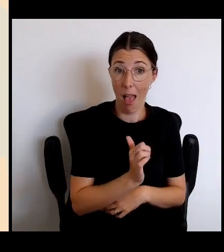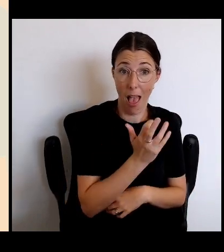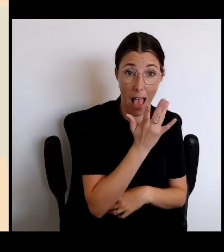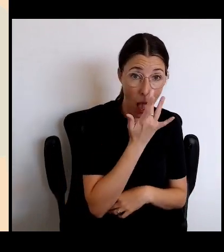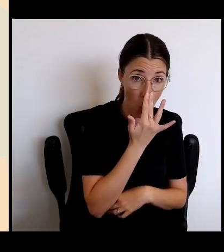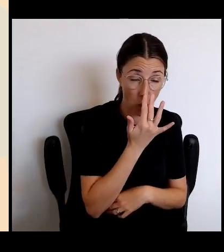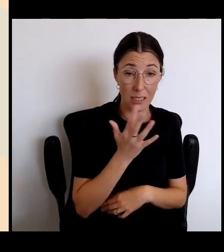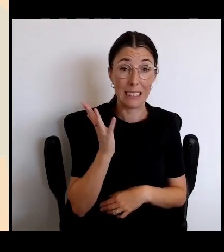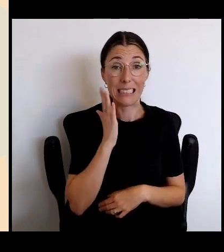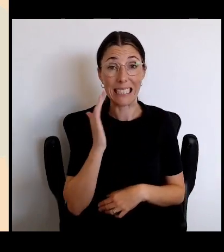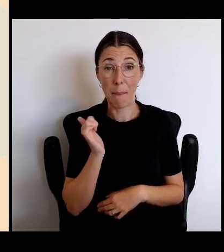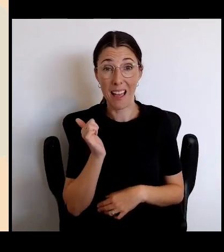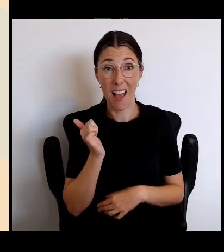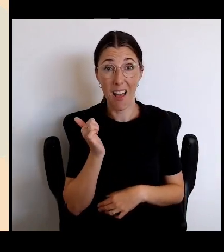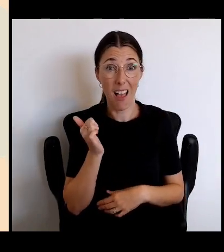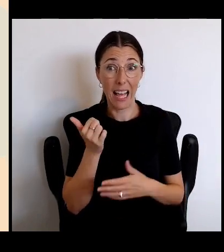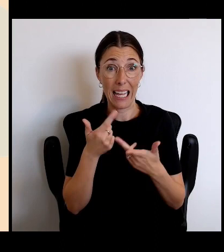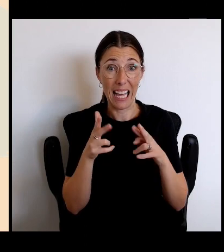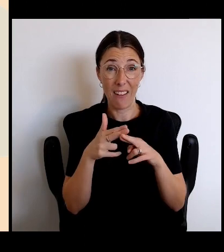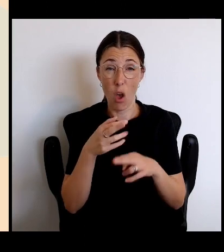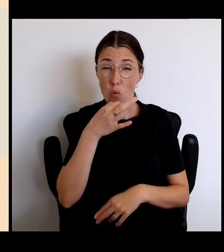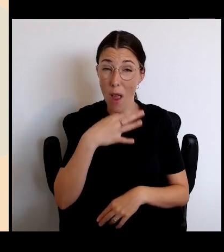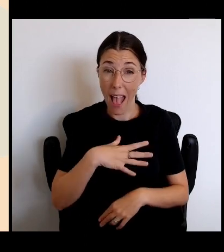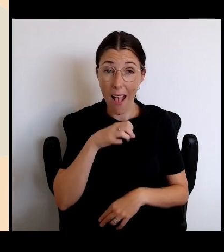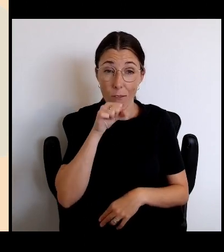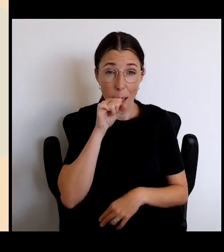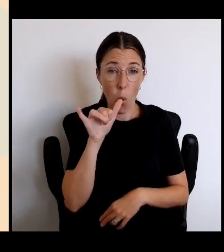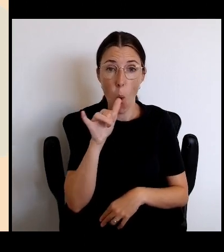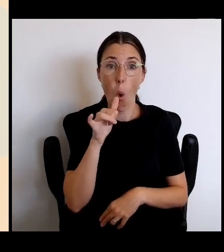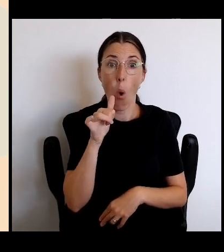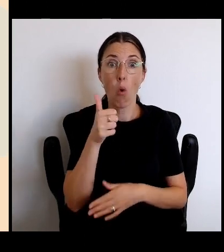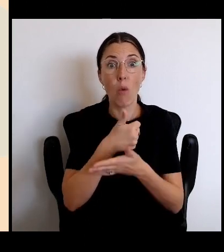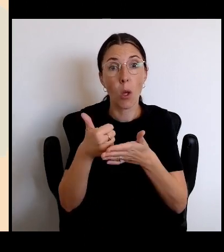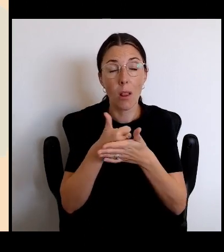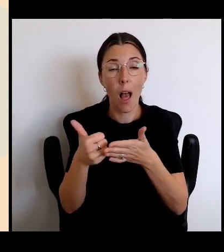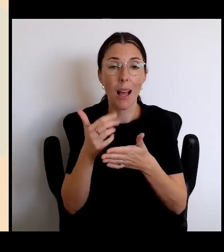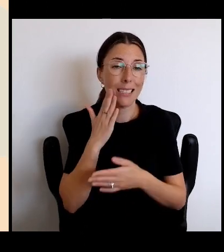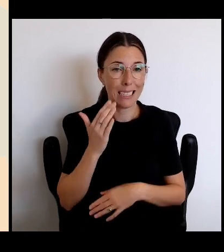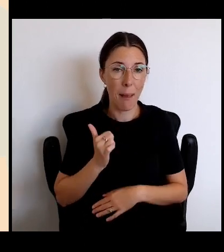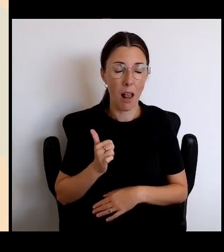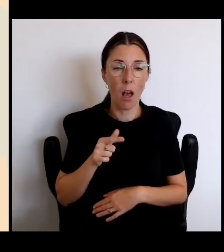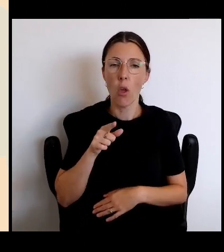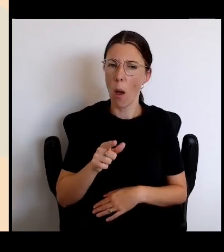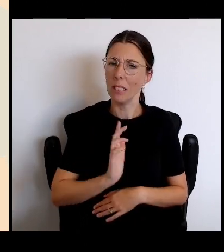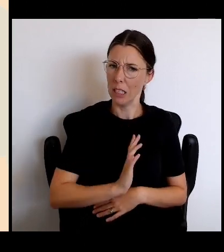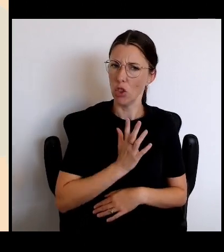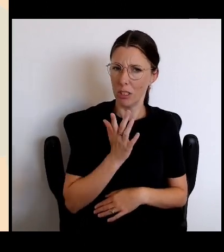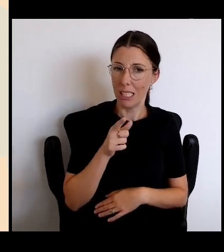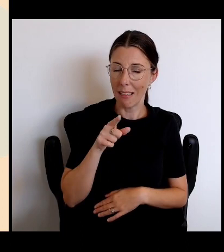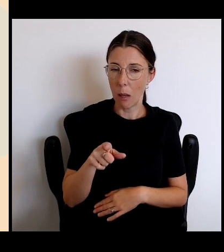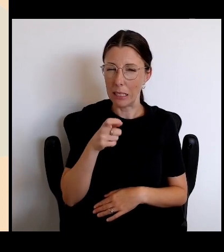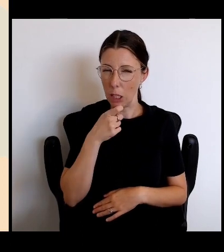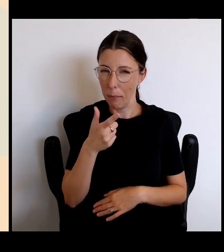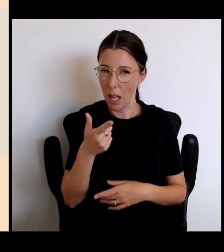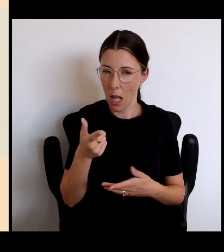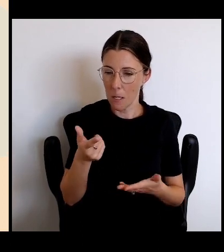how much they vape. So that was one, not a surprise, but I guess it was a real cue to where we can work in terms of intervention.